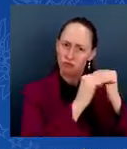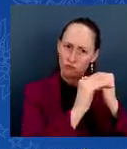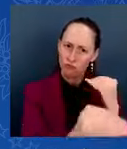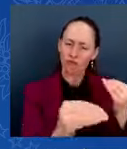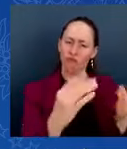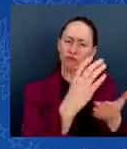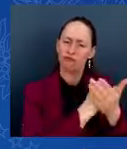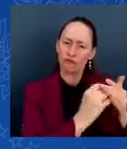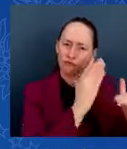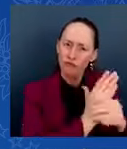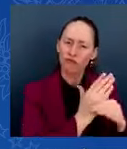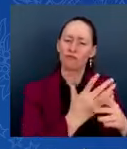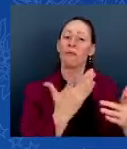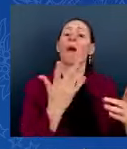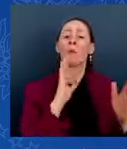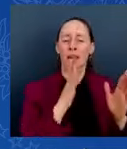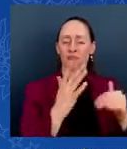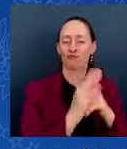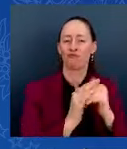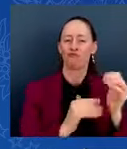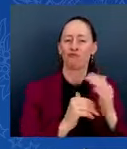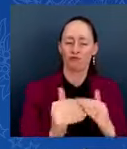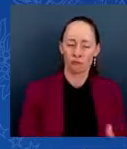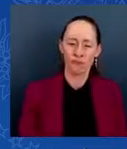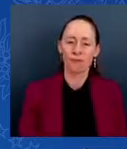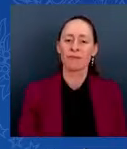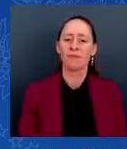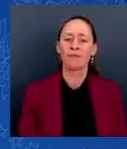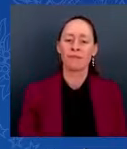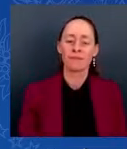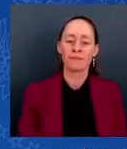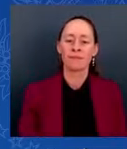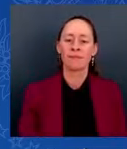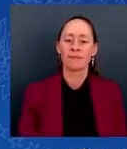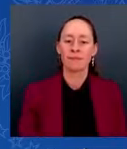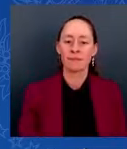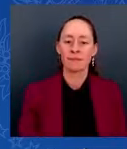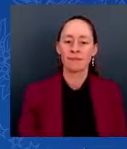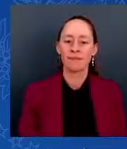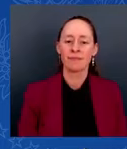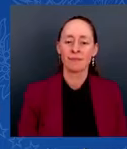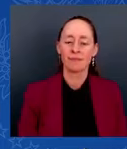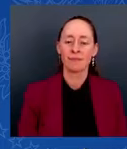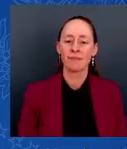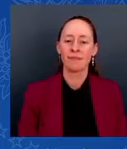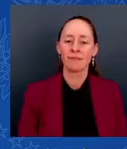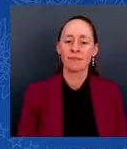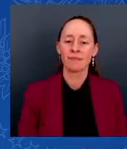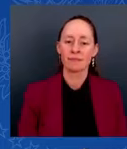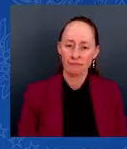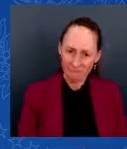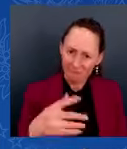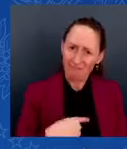And any money I get to spend as president, I spend it on being made in America by Americans.